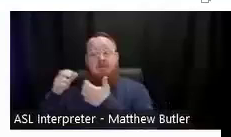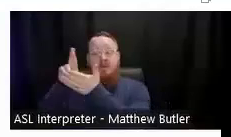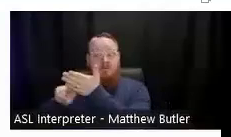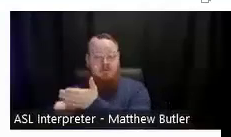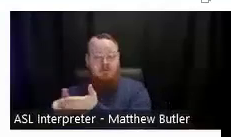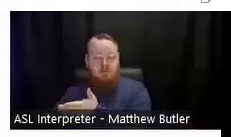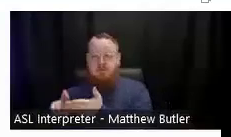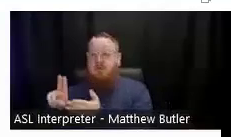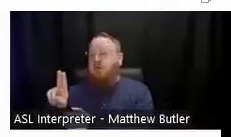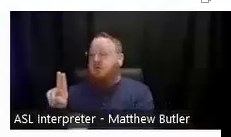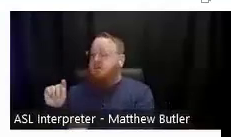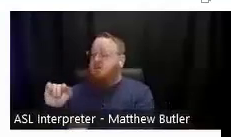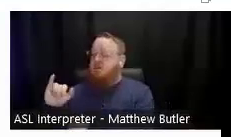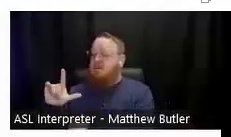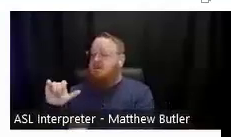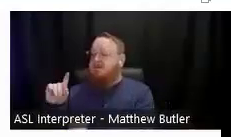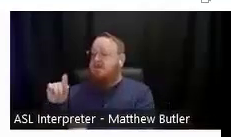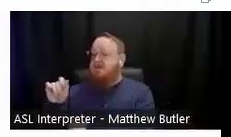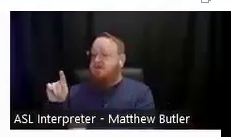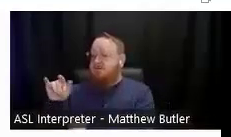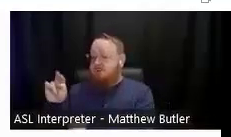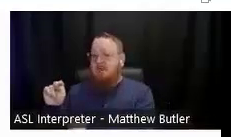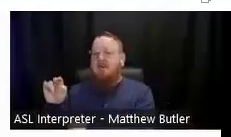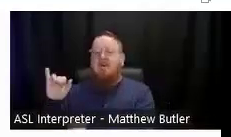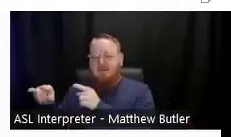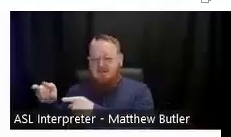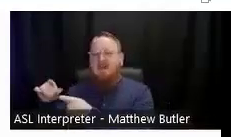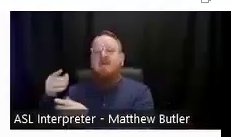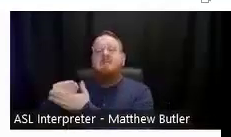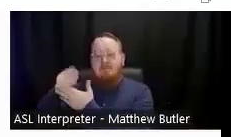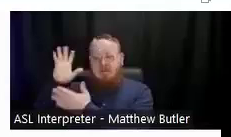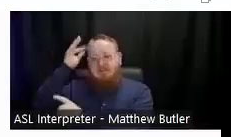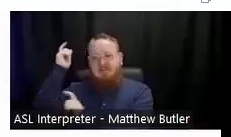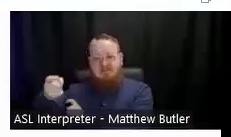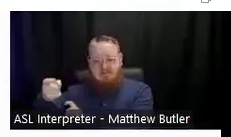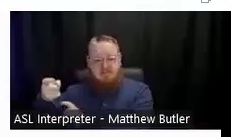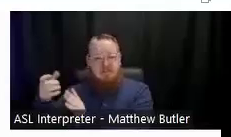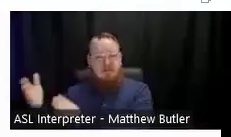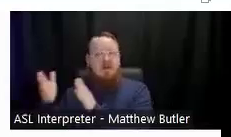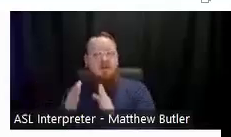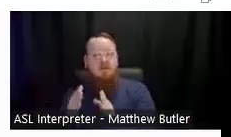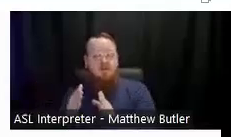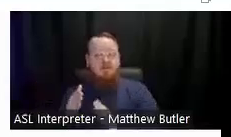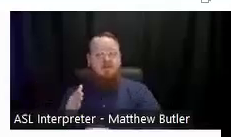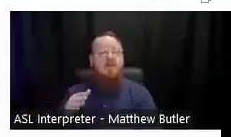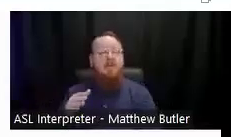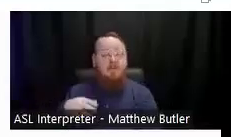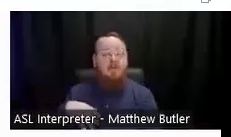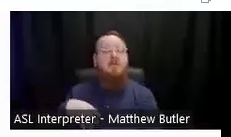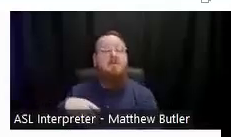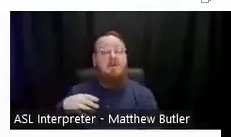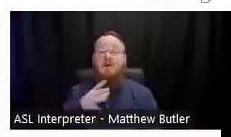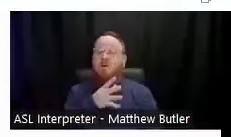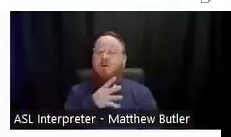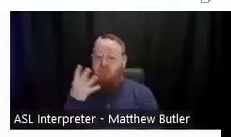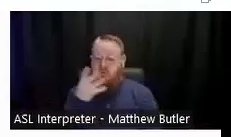grant. One of them is the Association of Programs for Rural Independent Living, and April, and that's